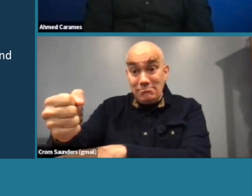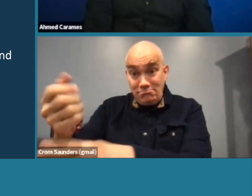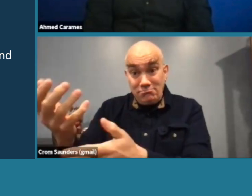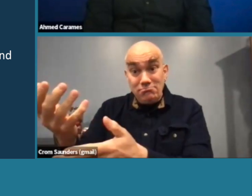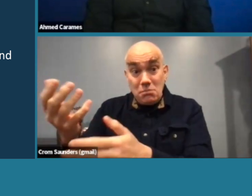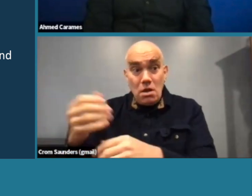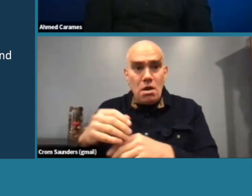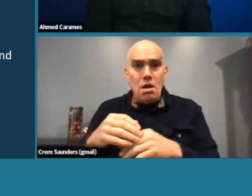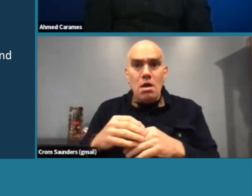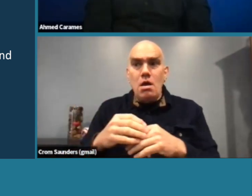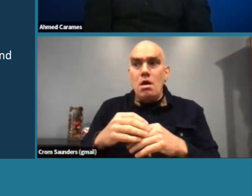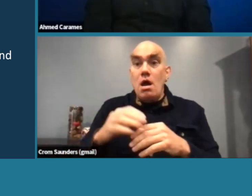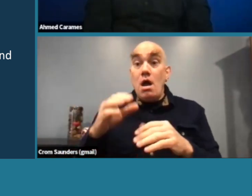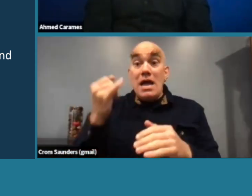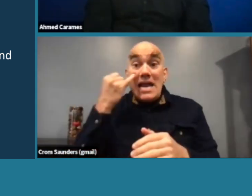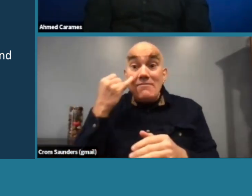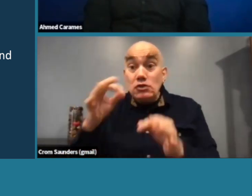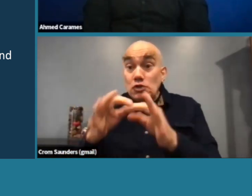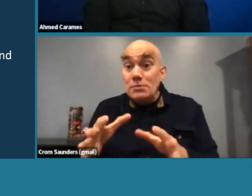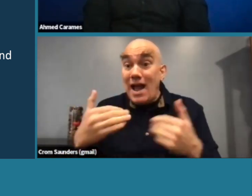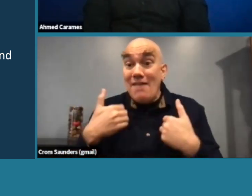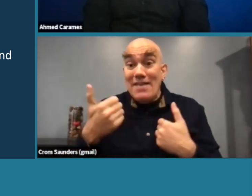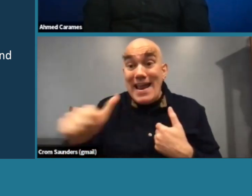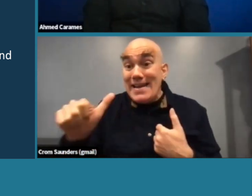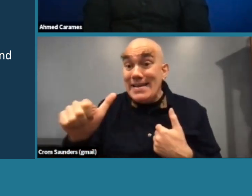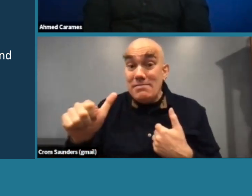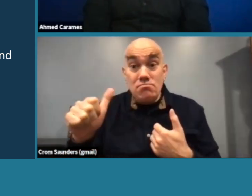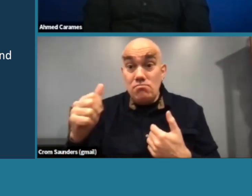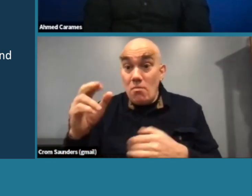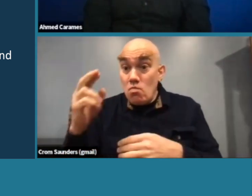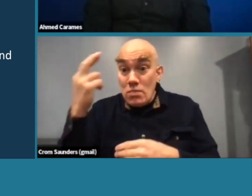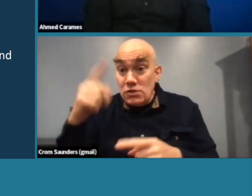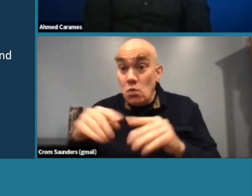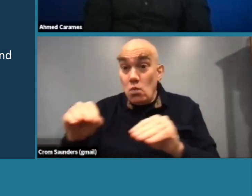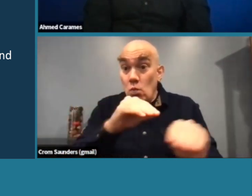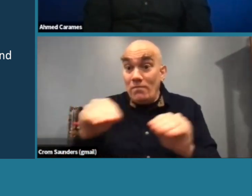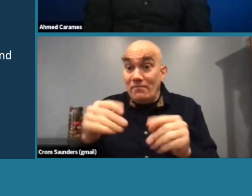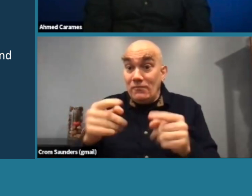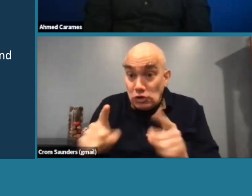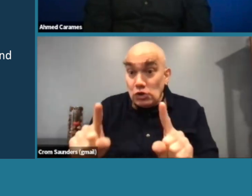provide feedback on blocking, for example, which would be interpreter placement.